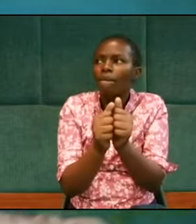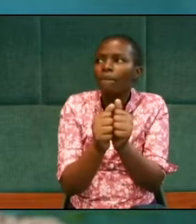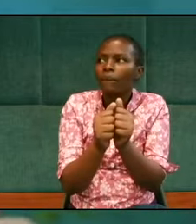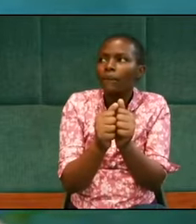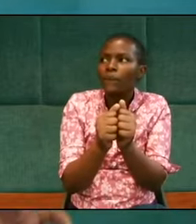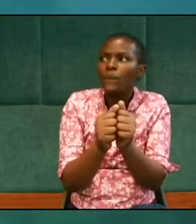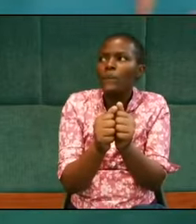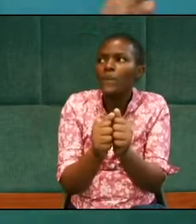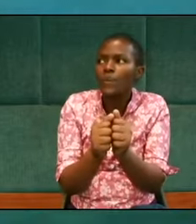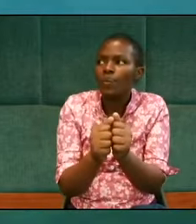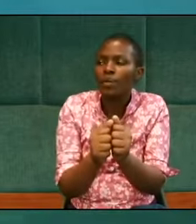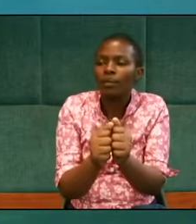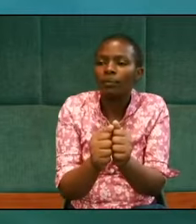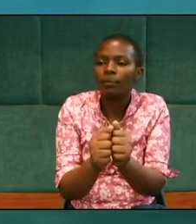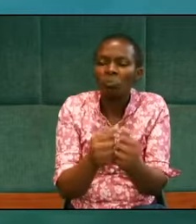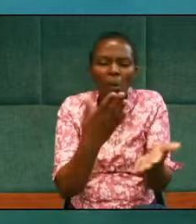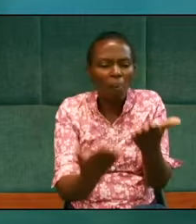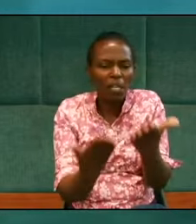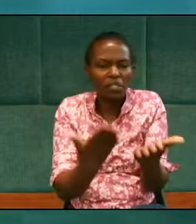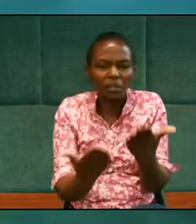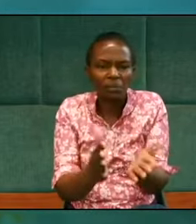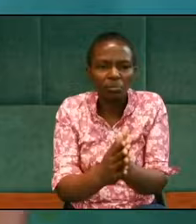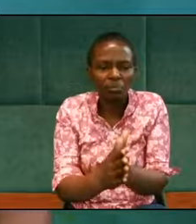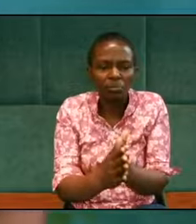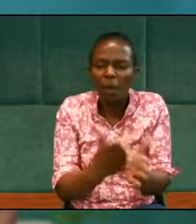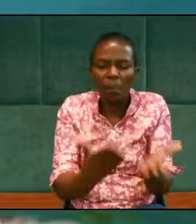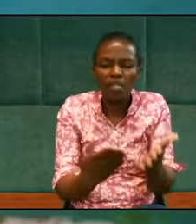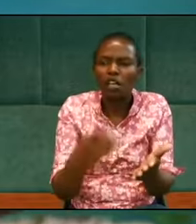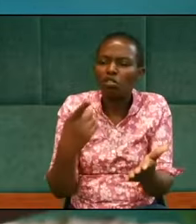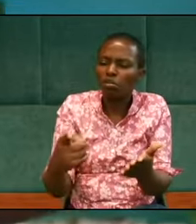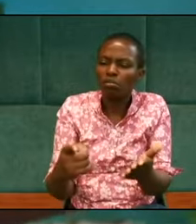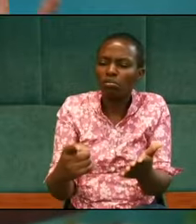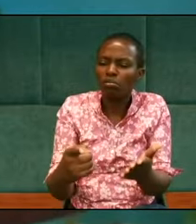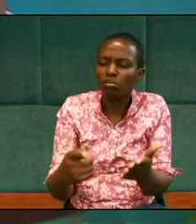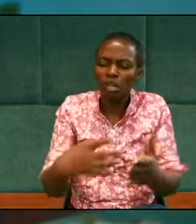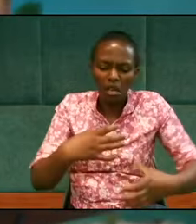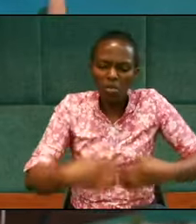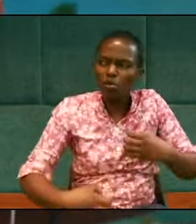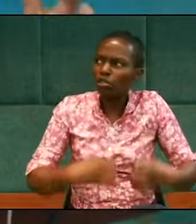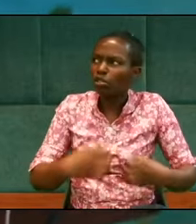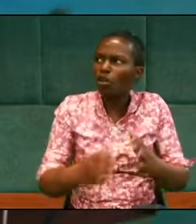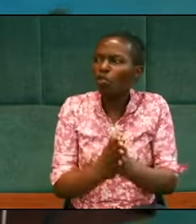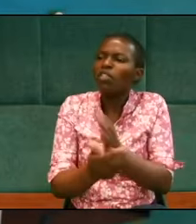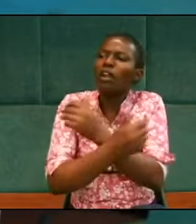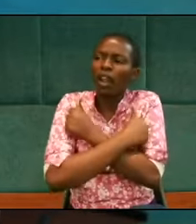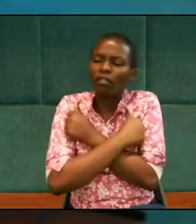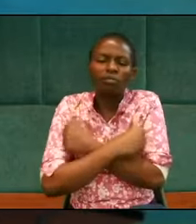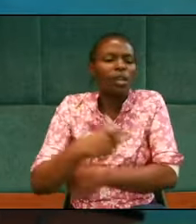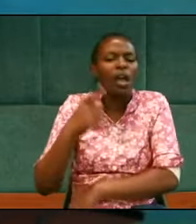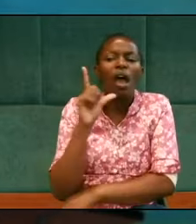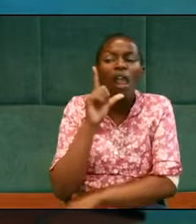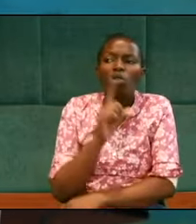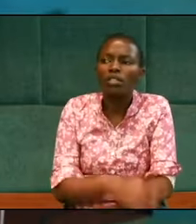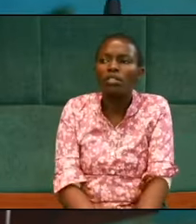Demystify temperament and love languages. So what is your temperament? What is a temperament? You see, some of these basic things, you don't know them. The whole thing